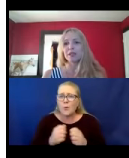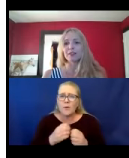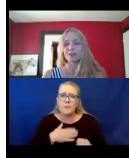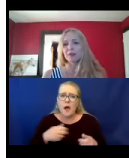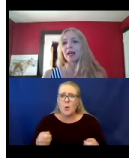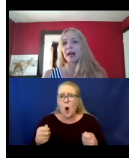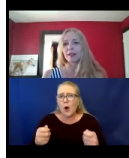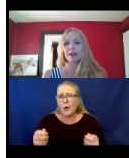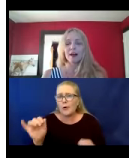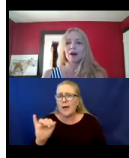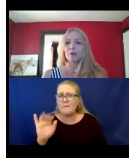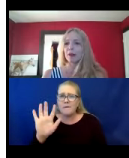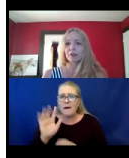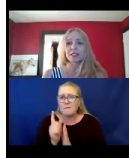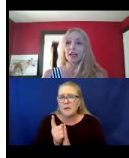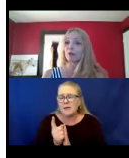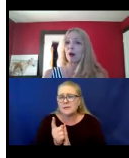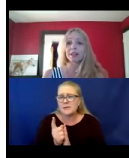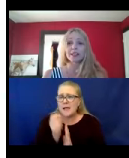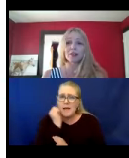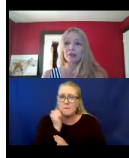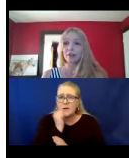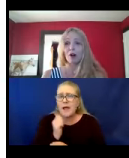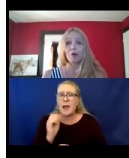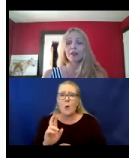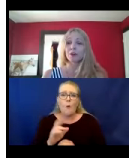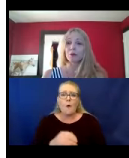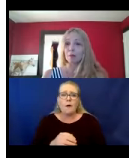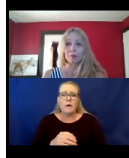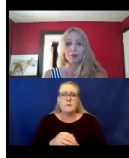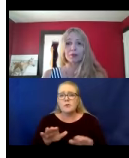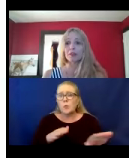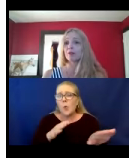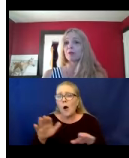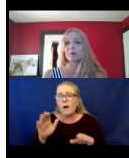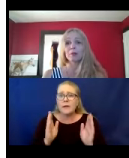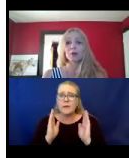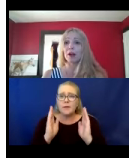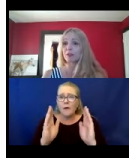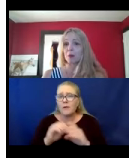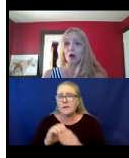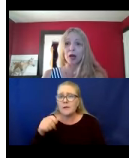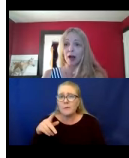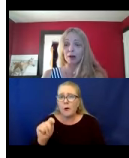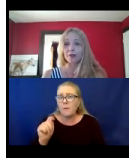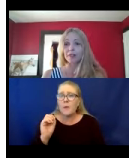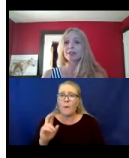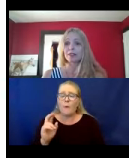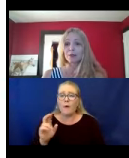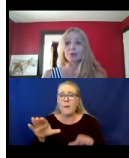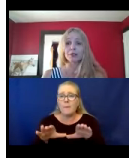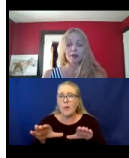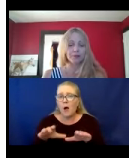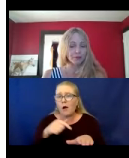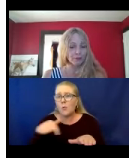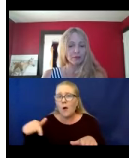5 minutes doing that. Every day, or walking down the hallway in their apartment building, or maybe around a small block that's